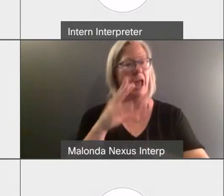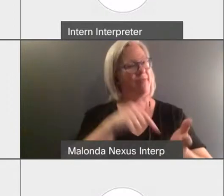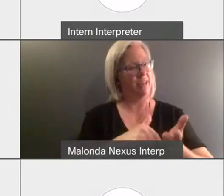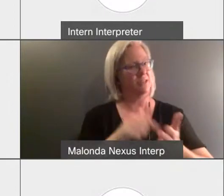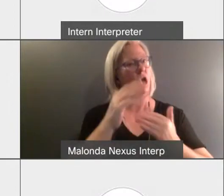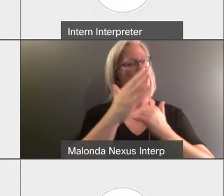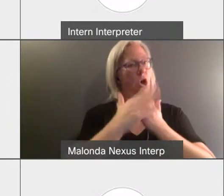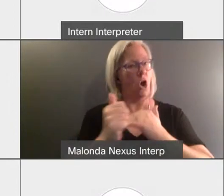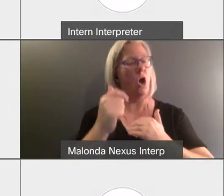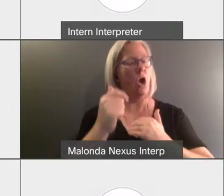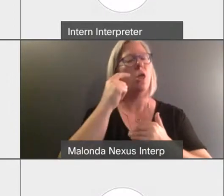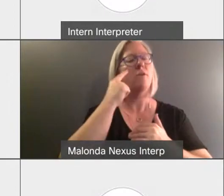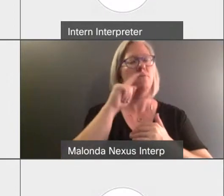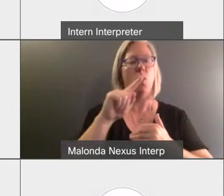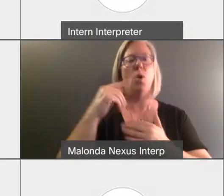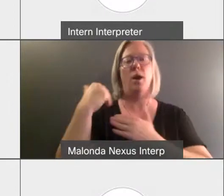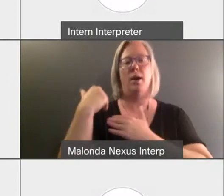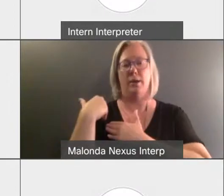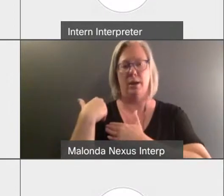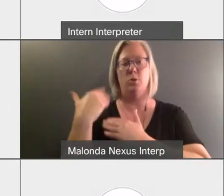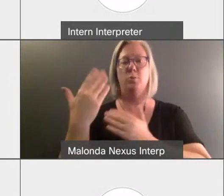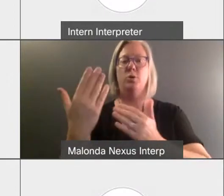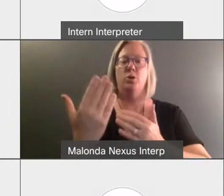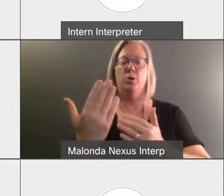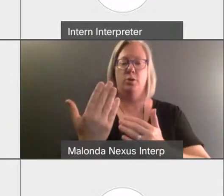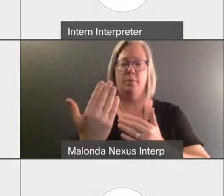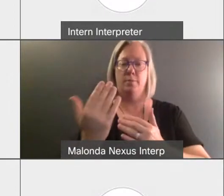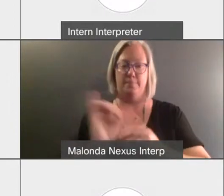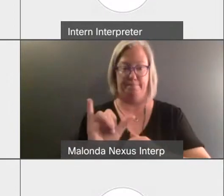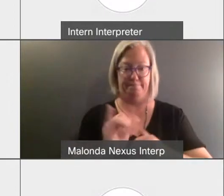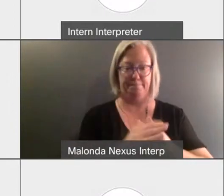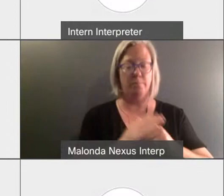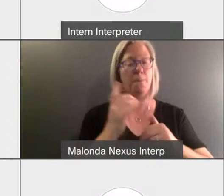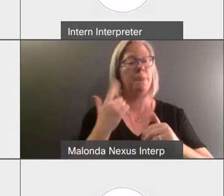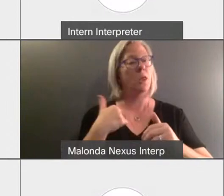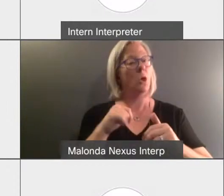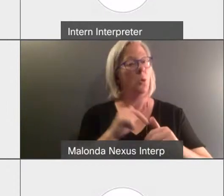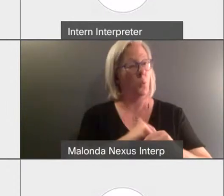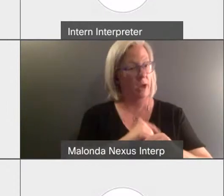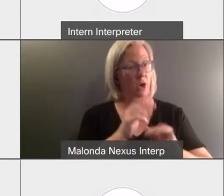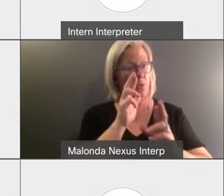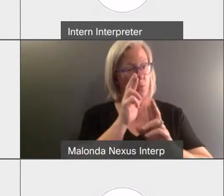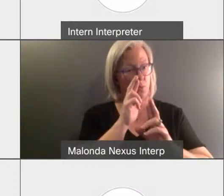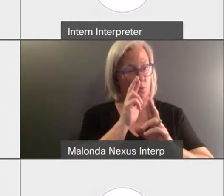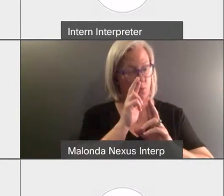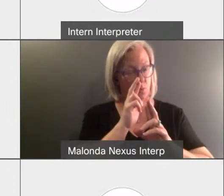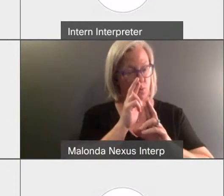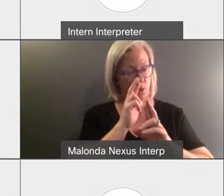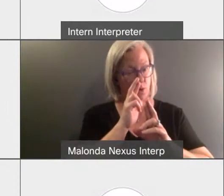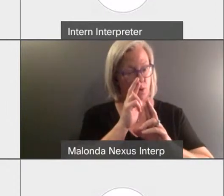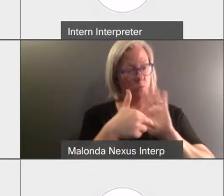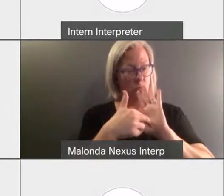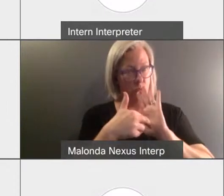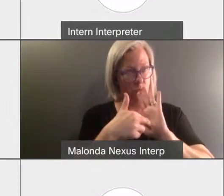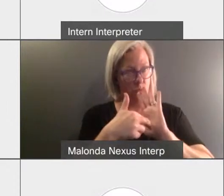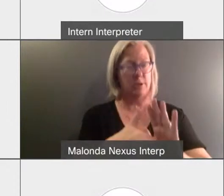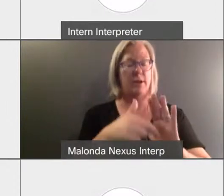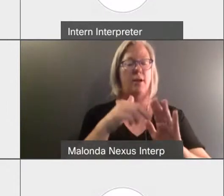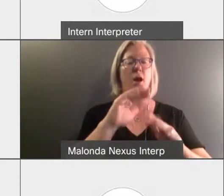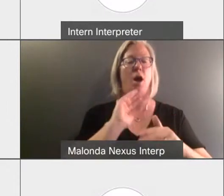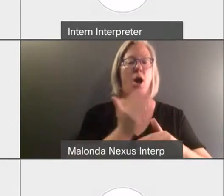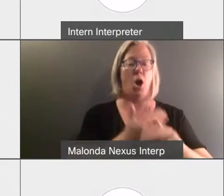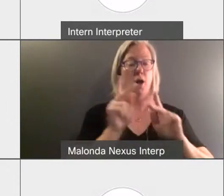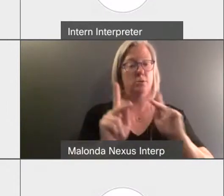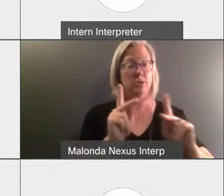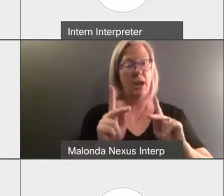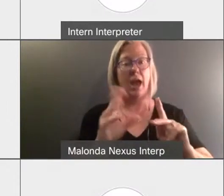with accountable responsibilities. We act in the best interest of all our constituents, not just those